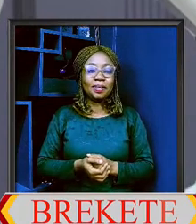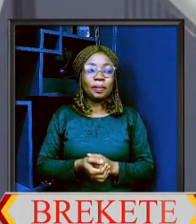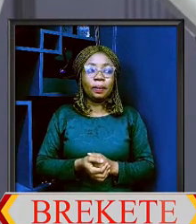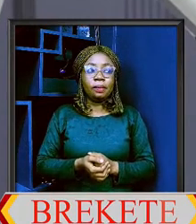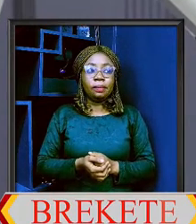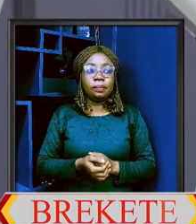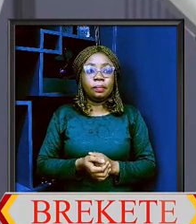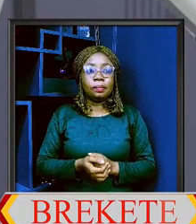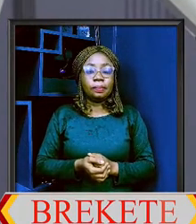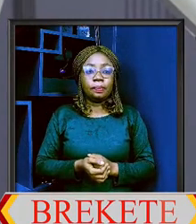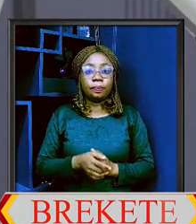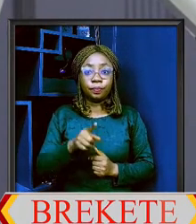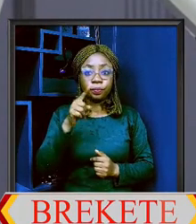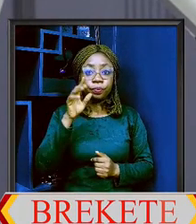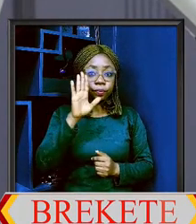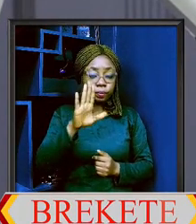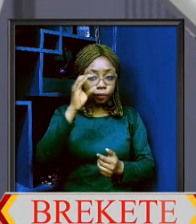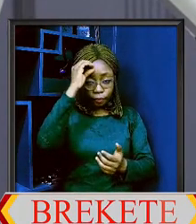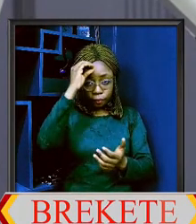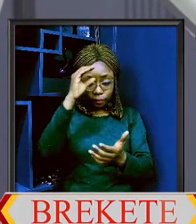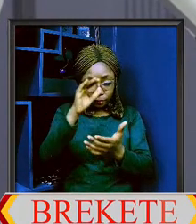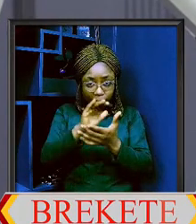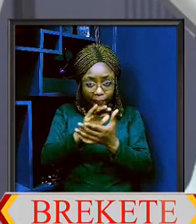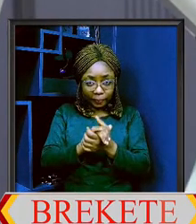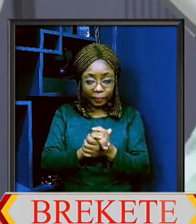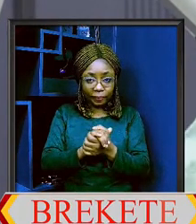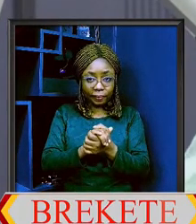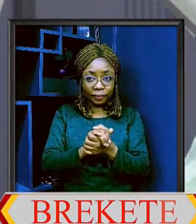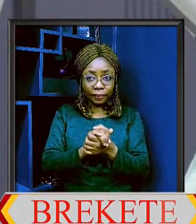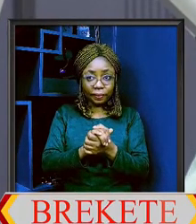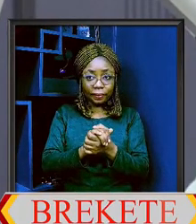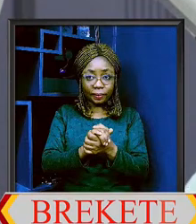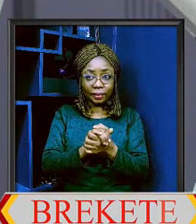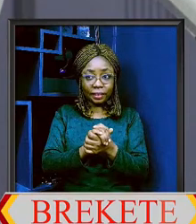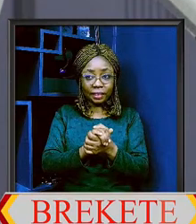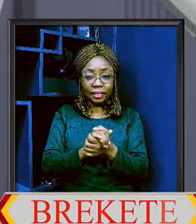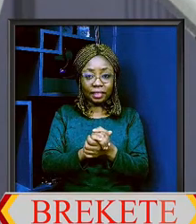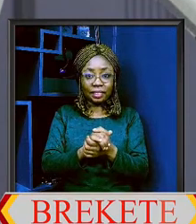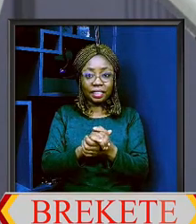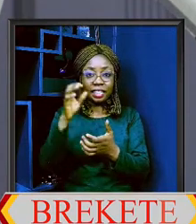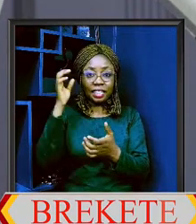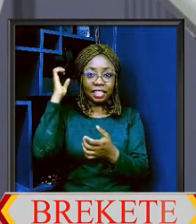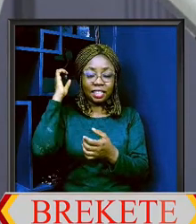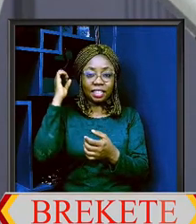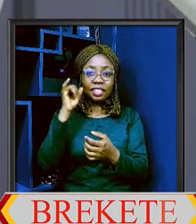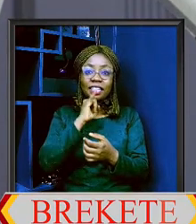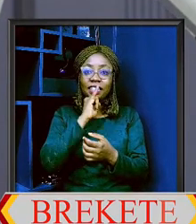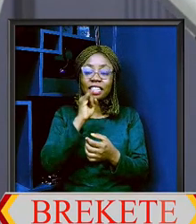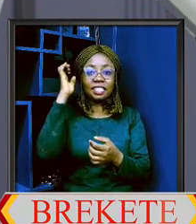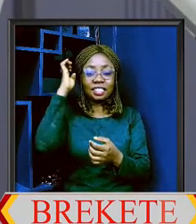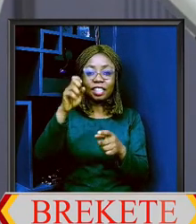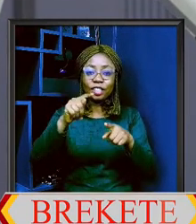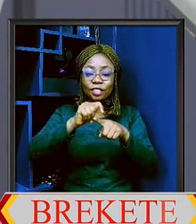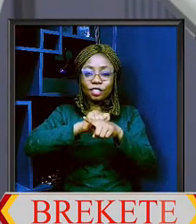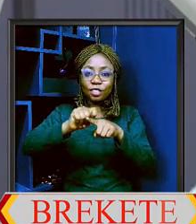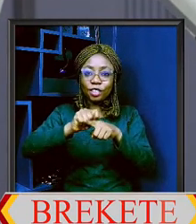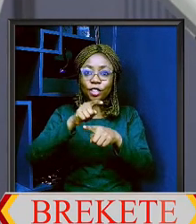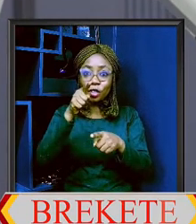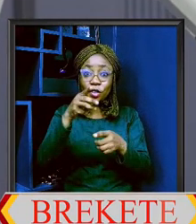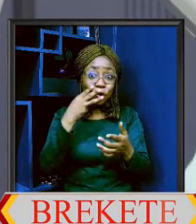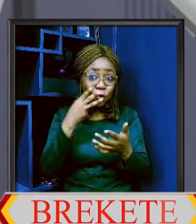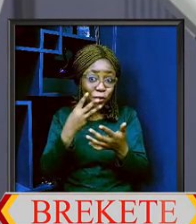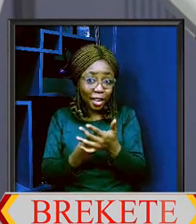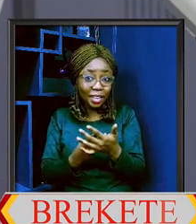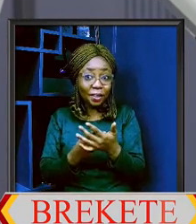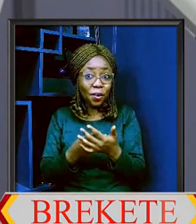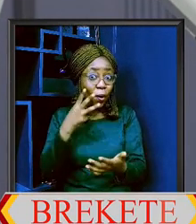so H your husband he they treat you well yes